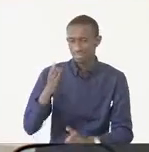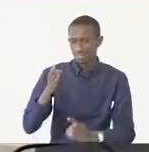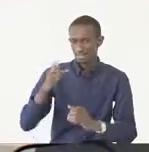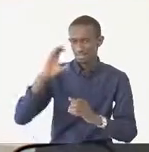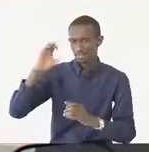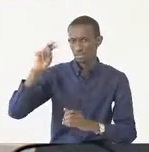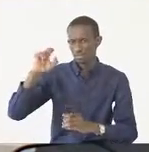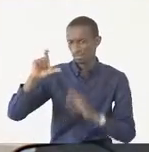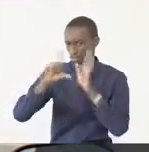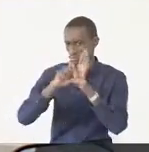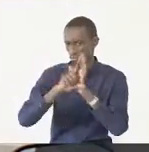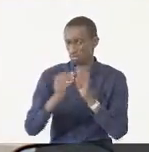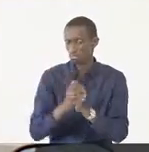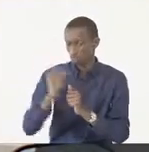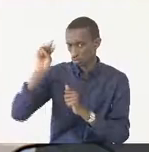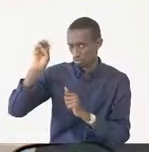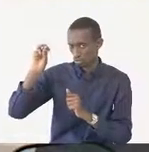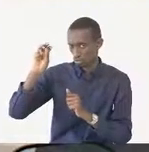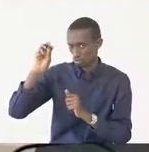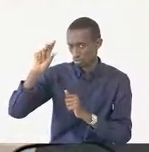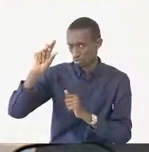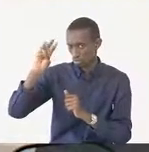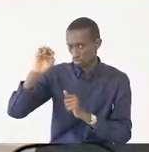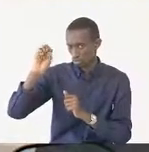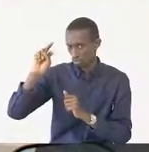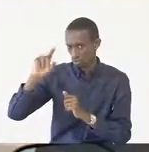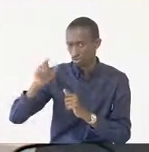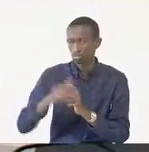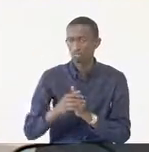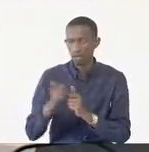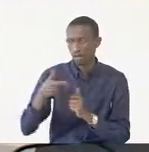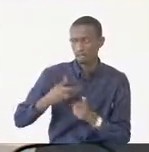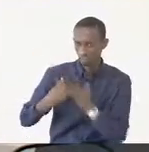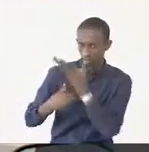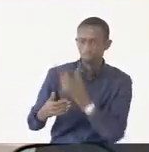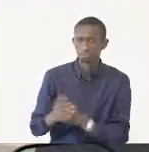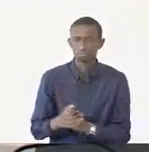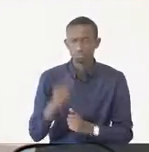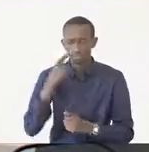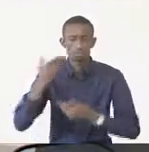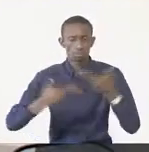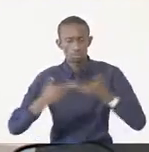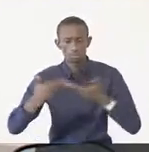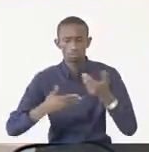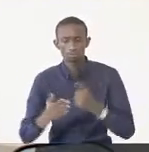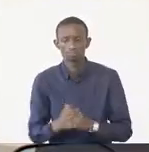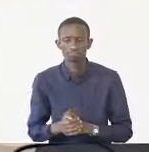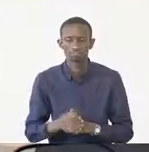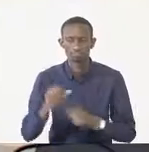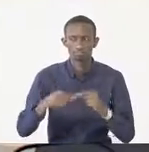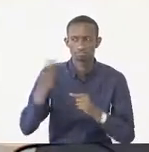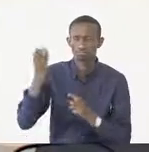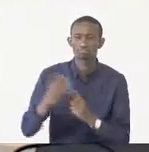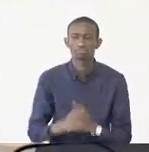of linear momentum along each of these axes that we have. Then let's discuss this